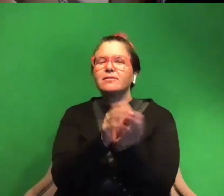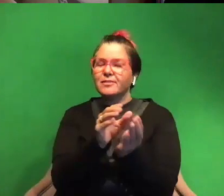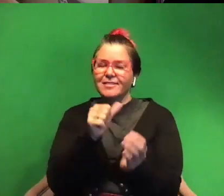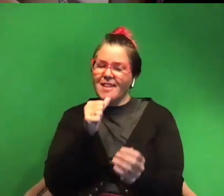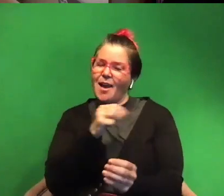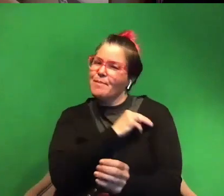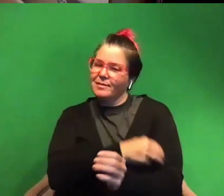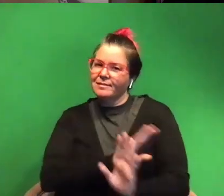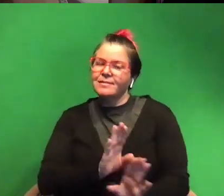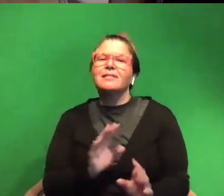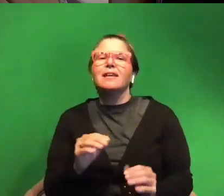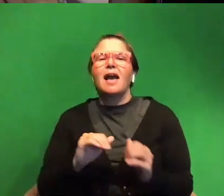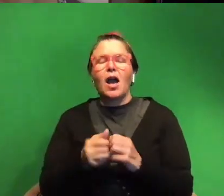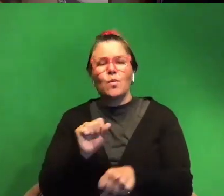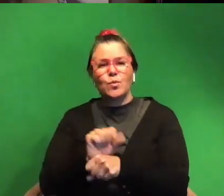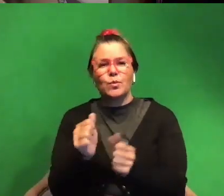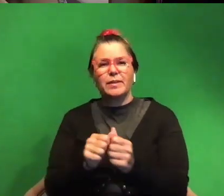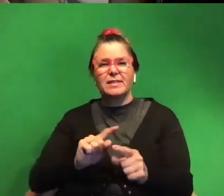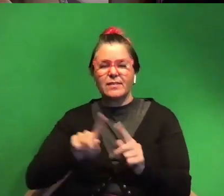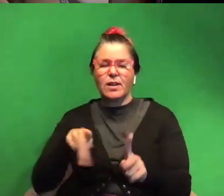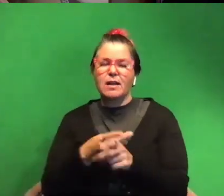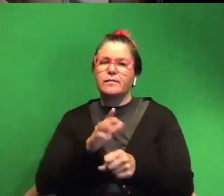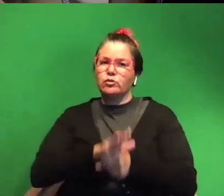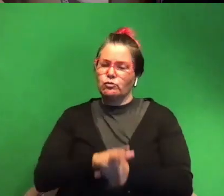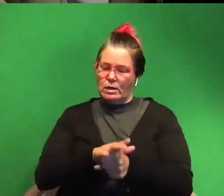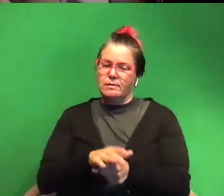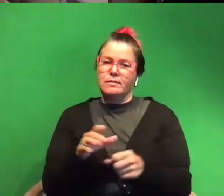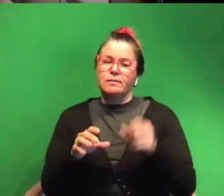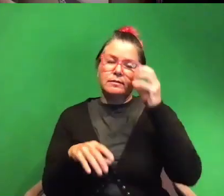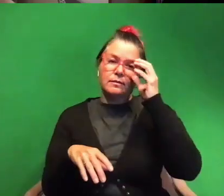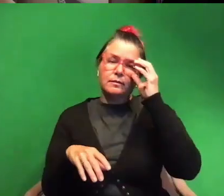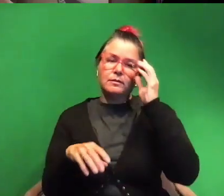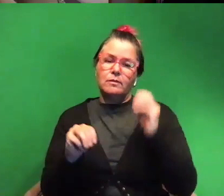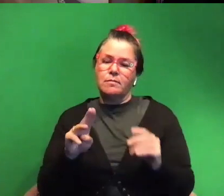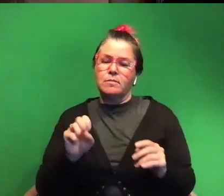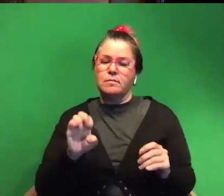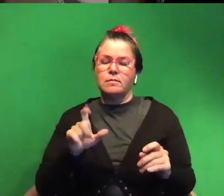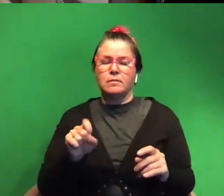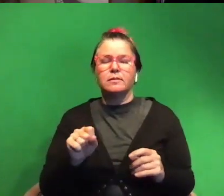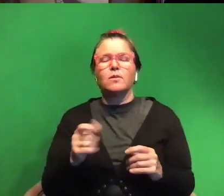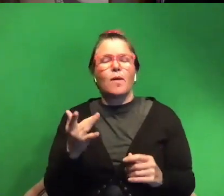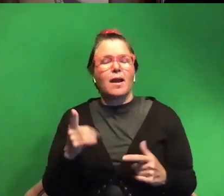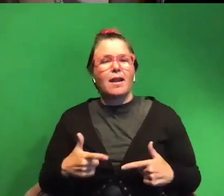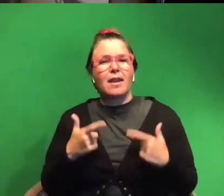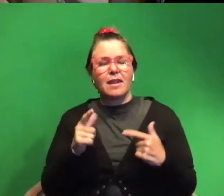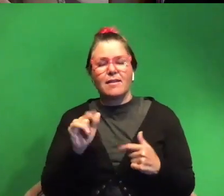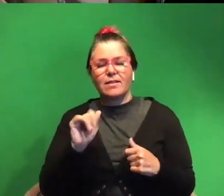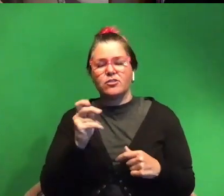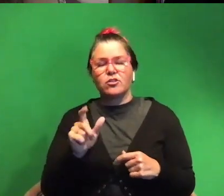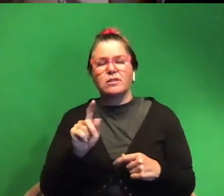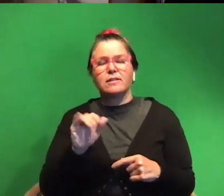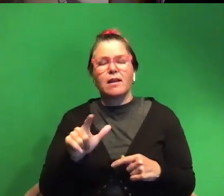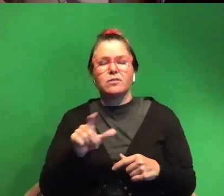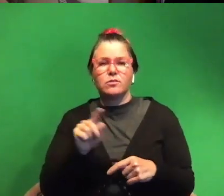how they work with different types of stress, particularly because they live in what we call intertidal zones. So these